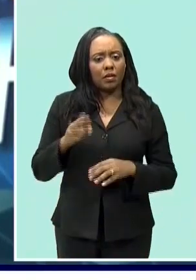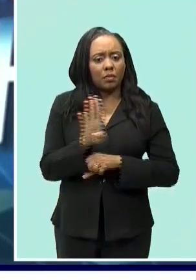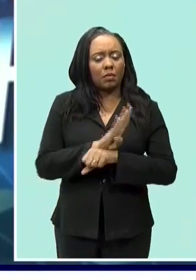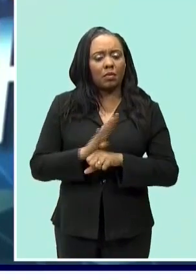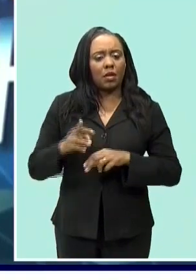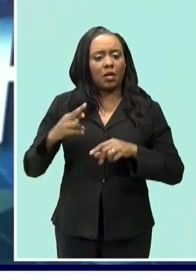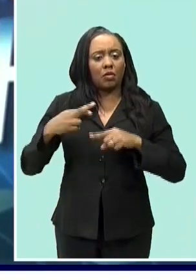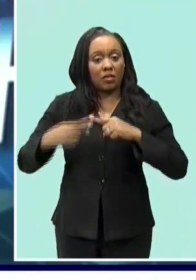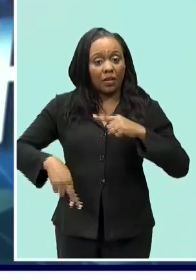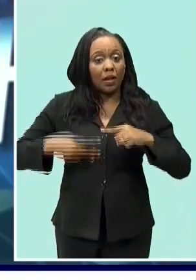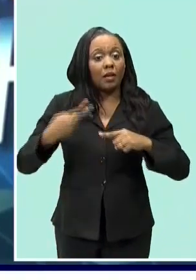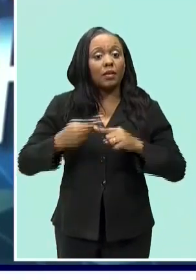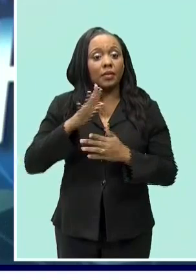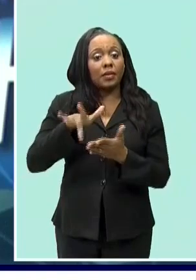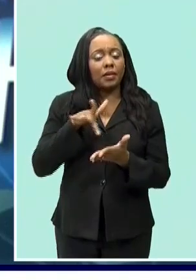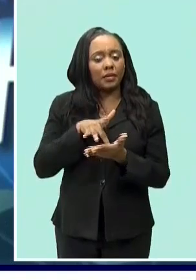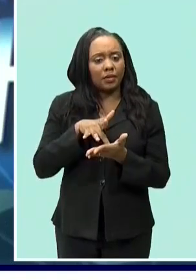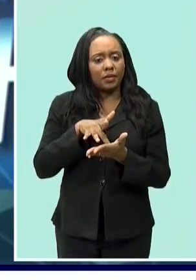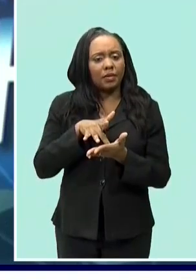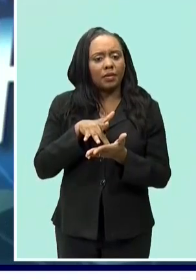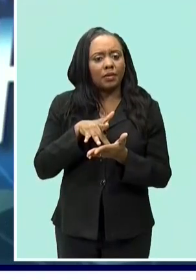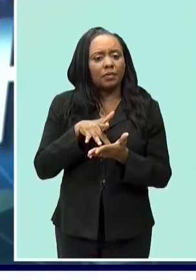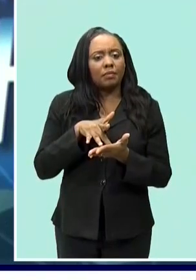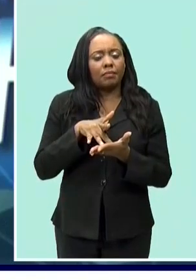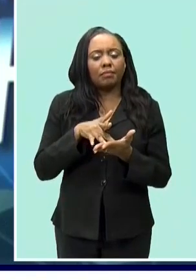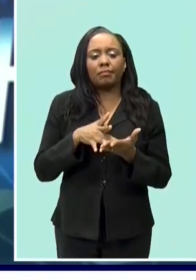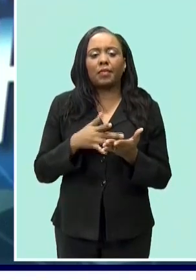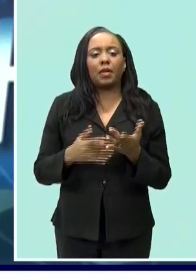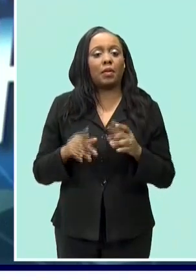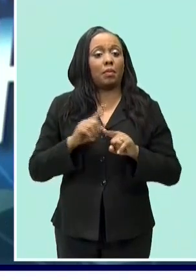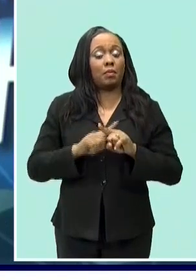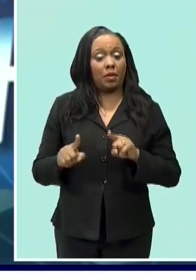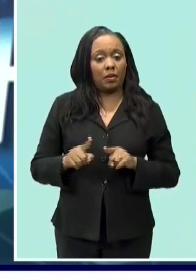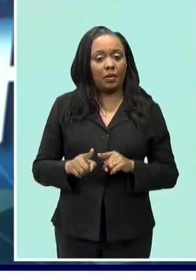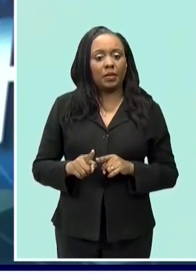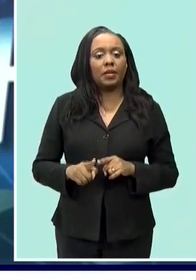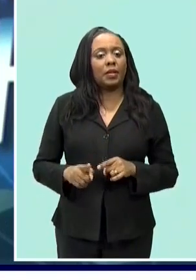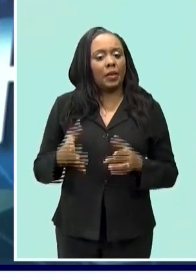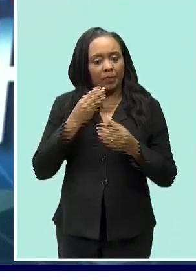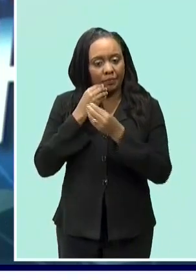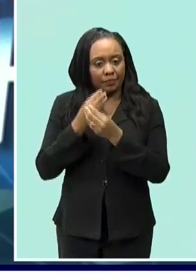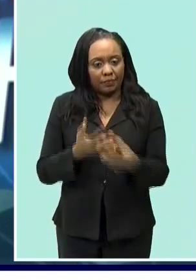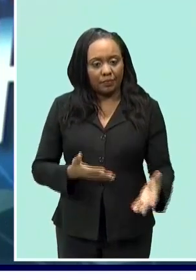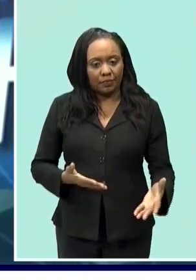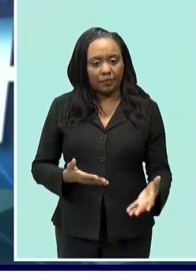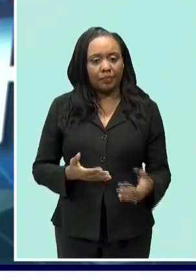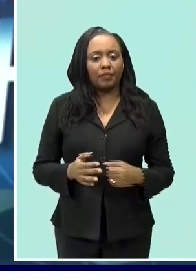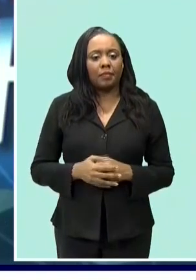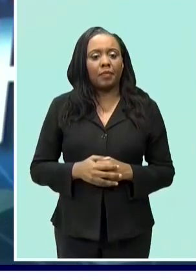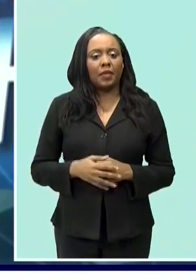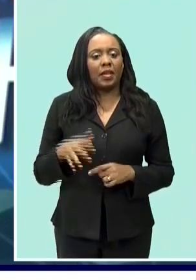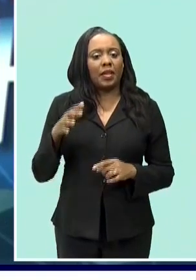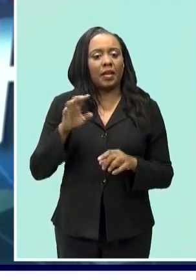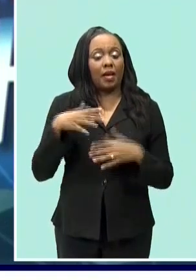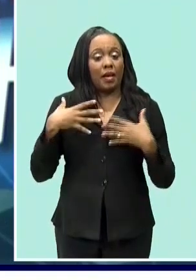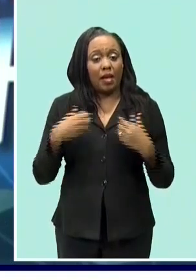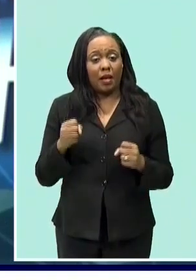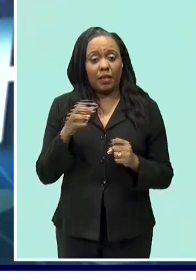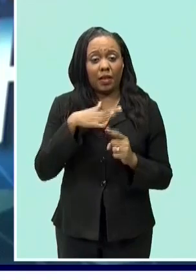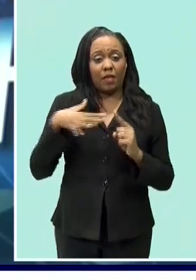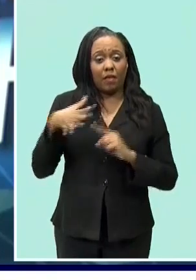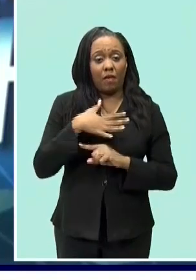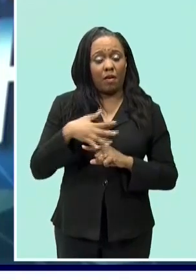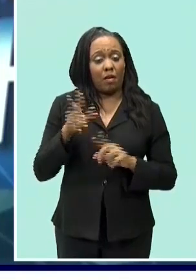Centre continues, Barbadians are being assured that every possible measure is being used to address any health and